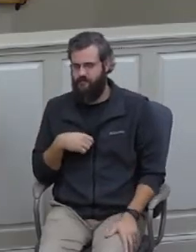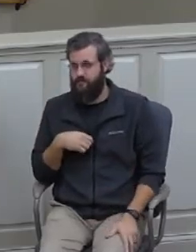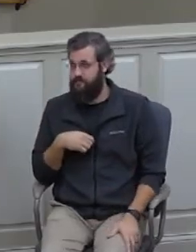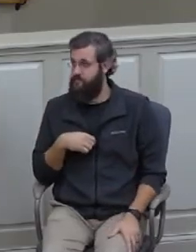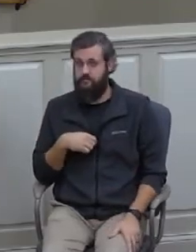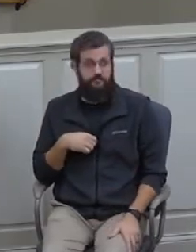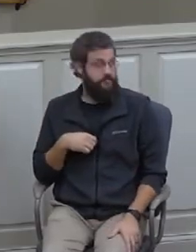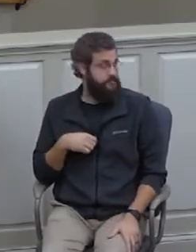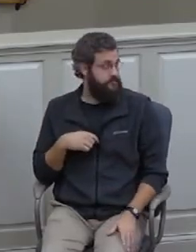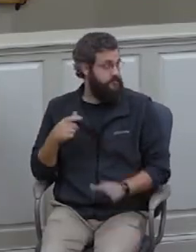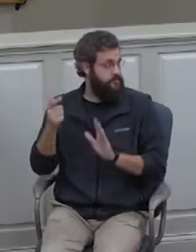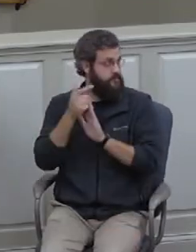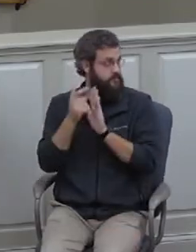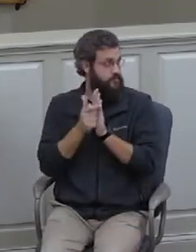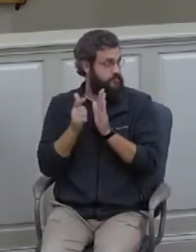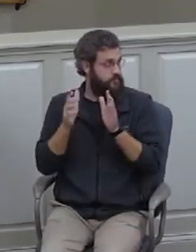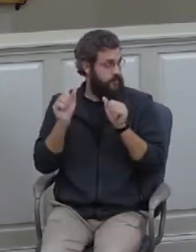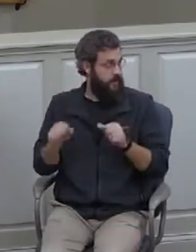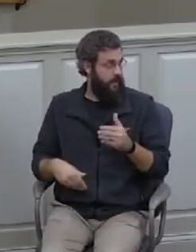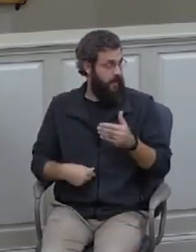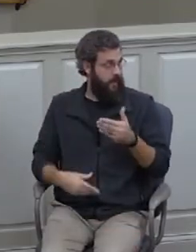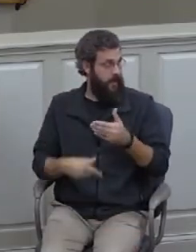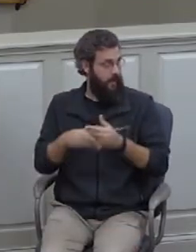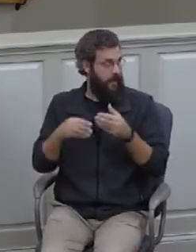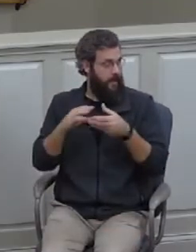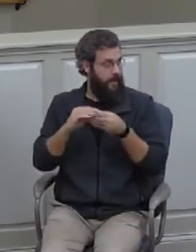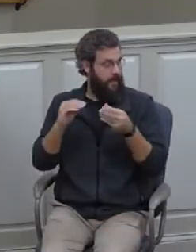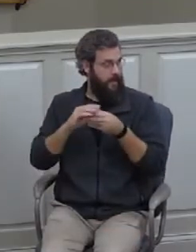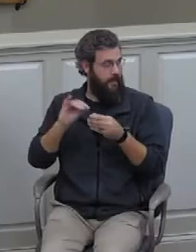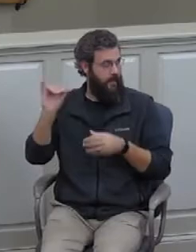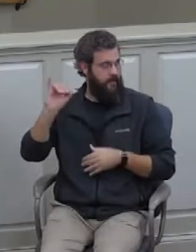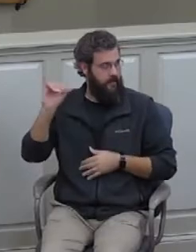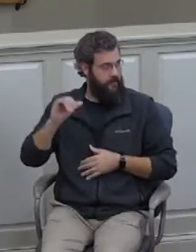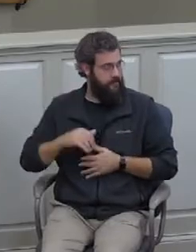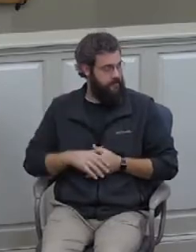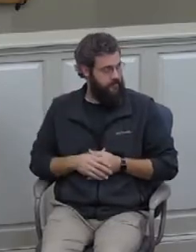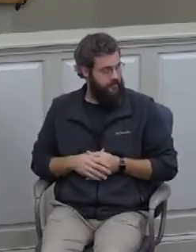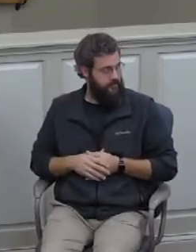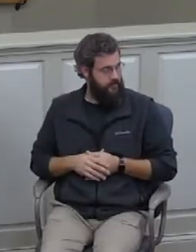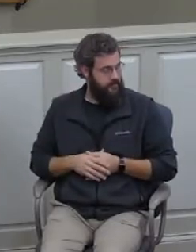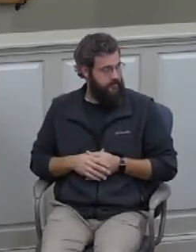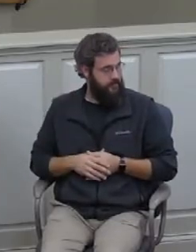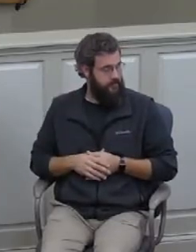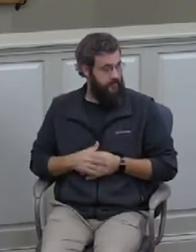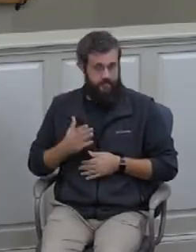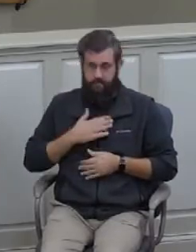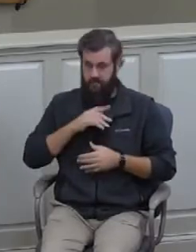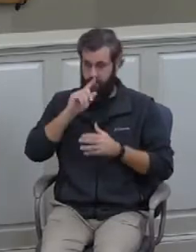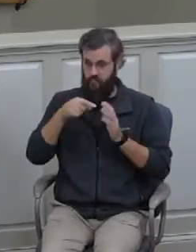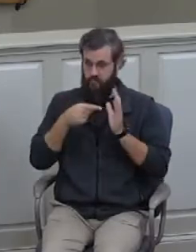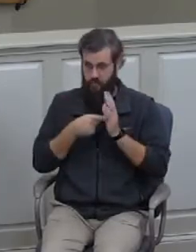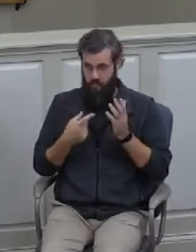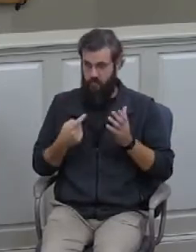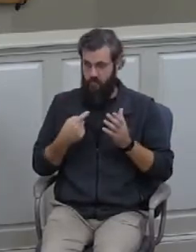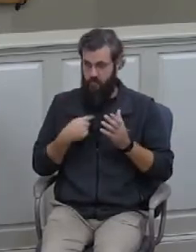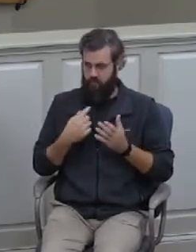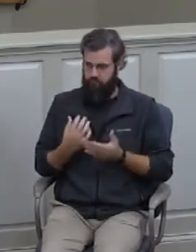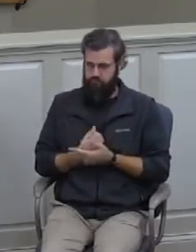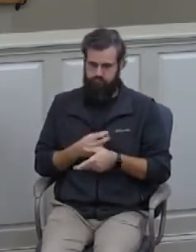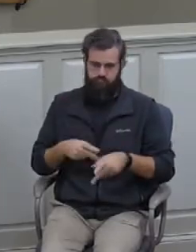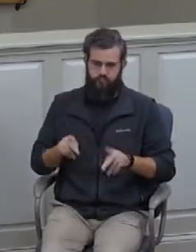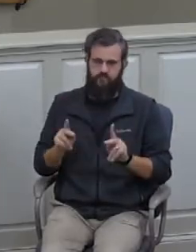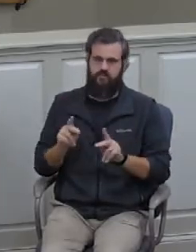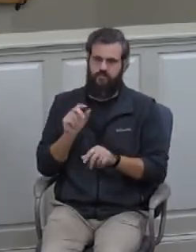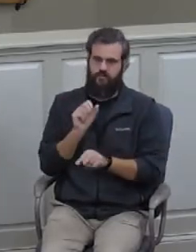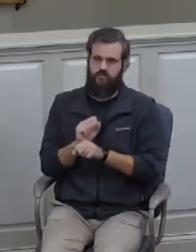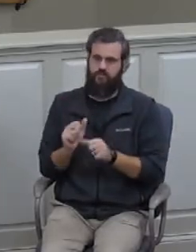Mayor, can I say something as well? Sure. In my role, I get the privilege of working